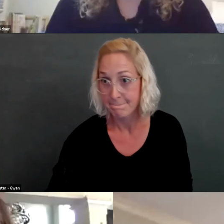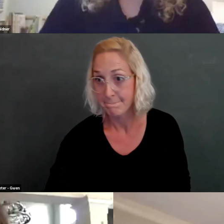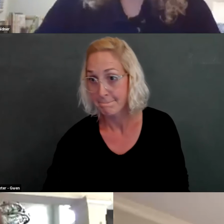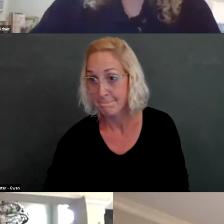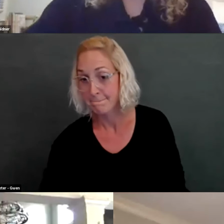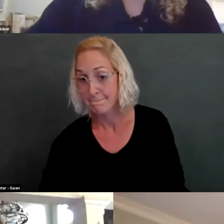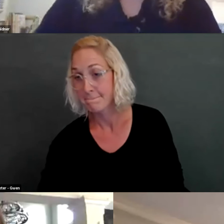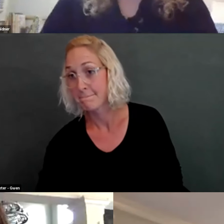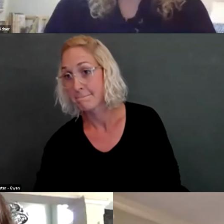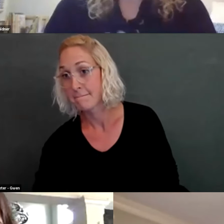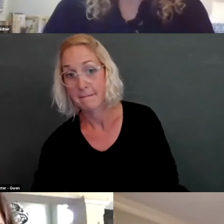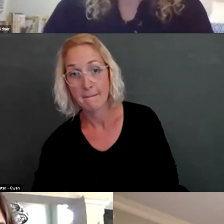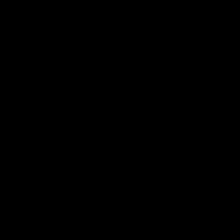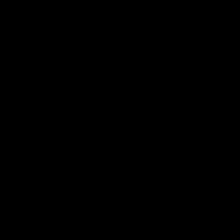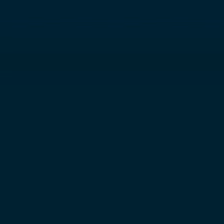awesome.